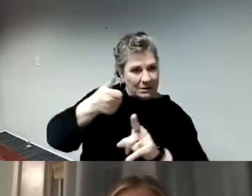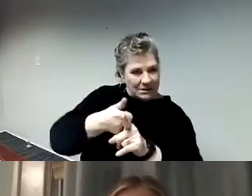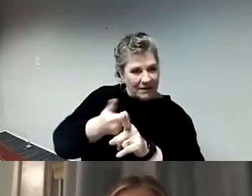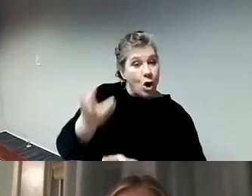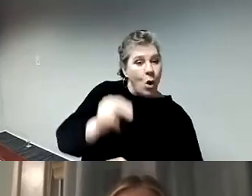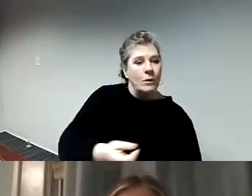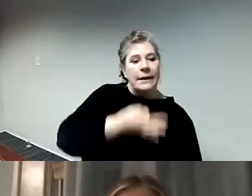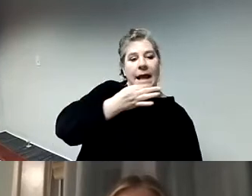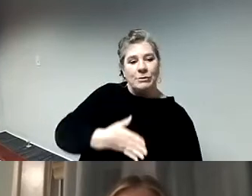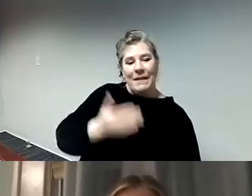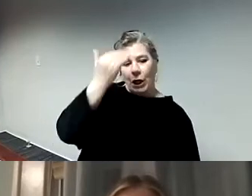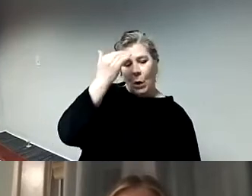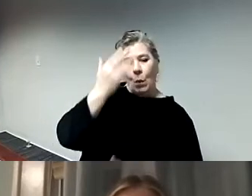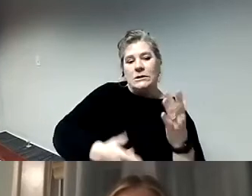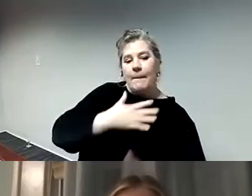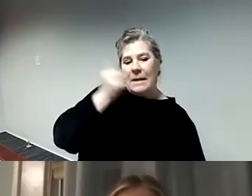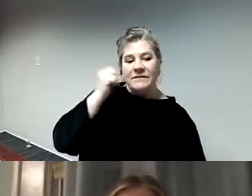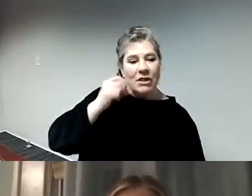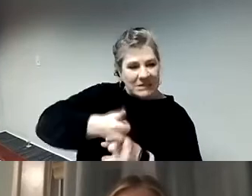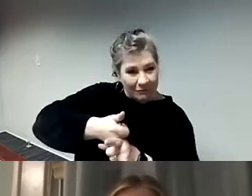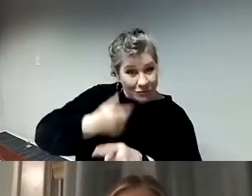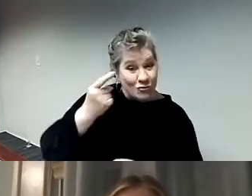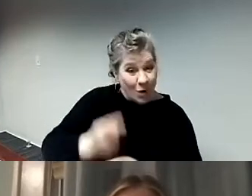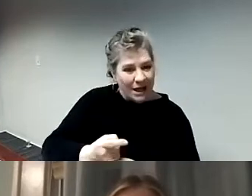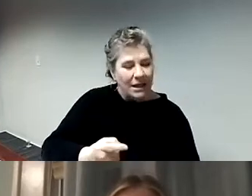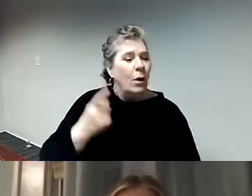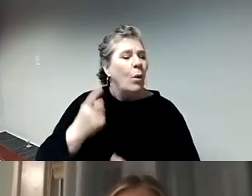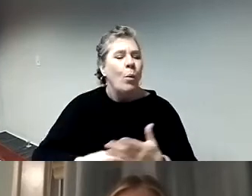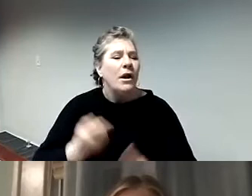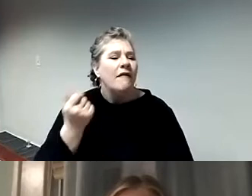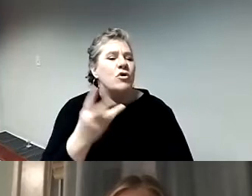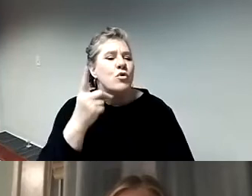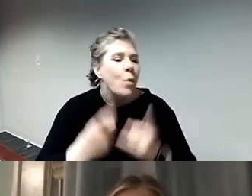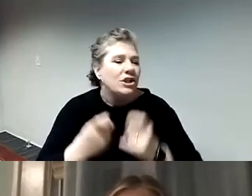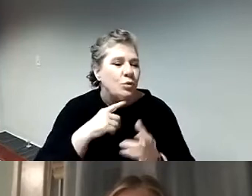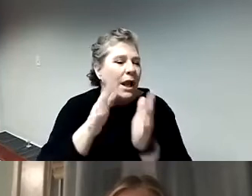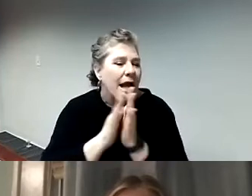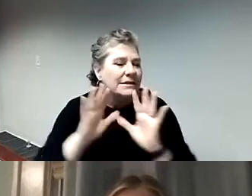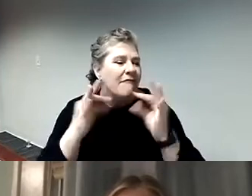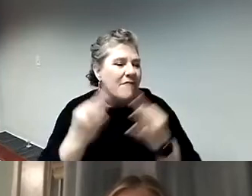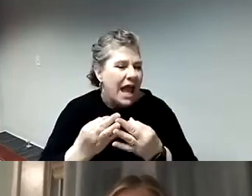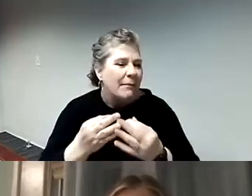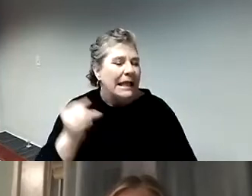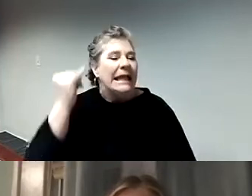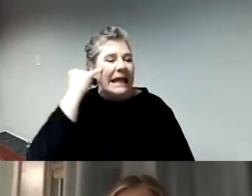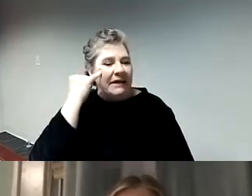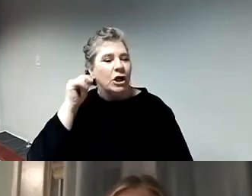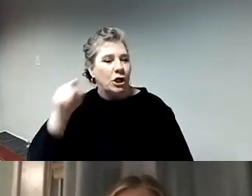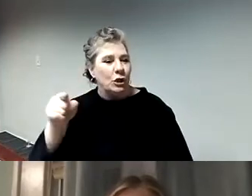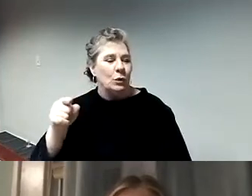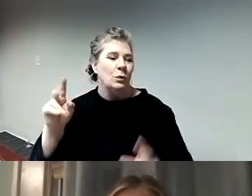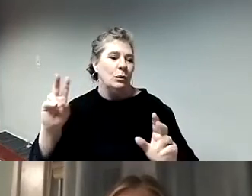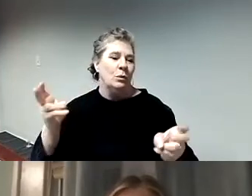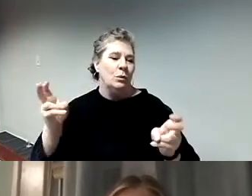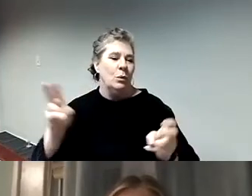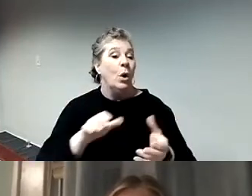expert, what would be hypothetically some of the questions that you would ask families if you were a